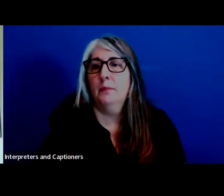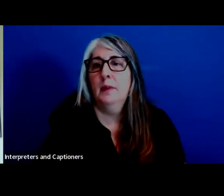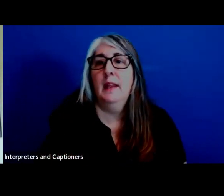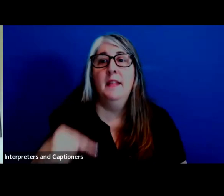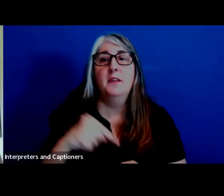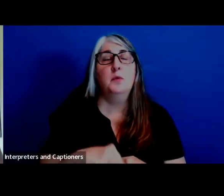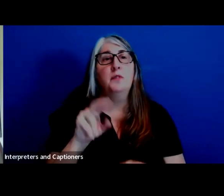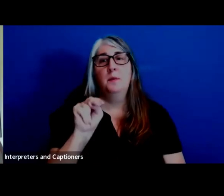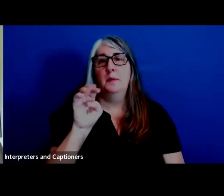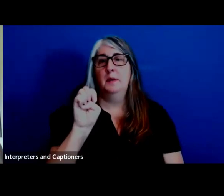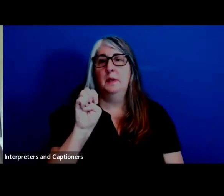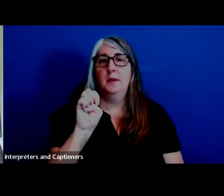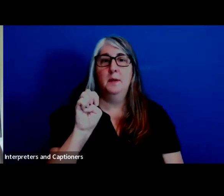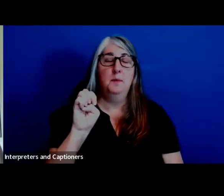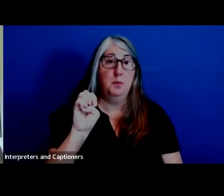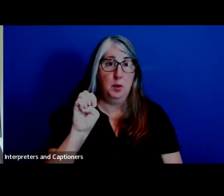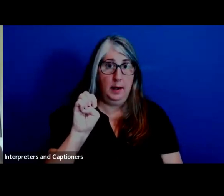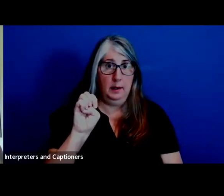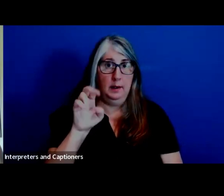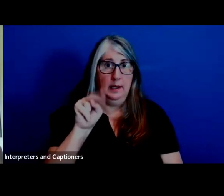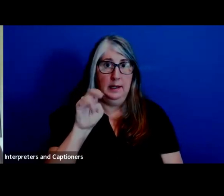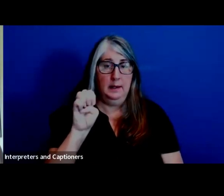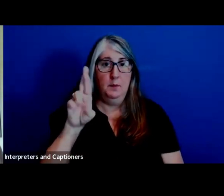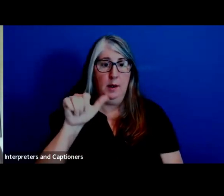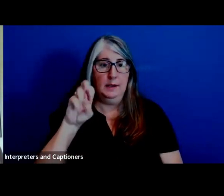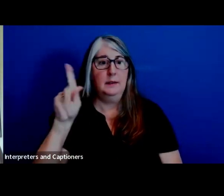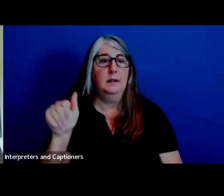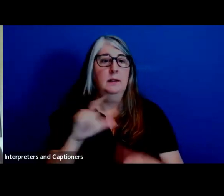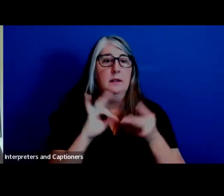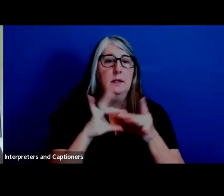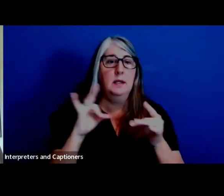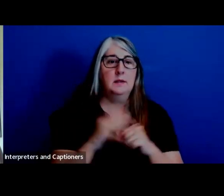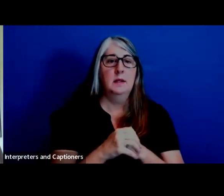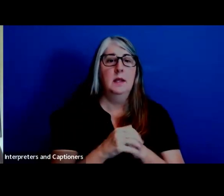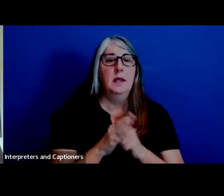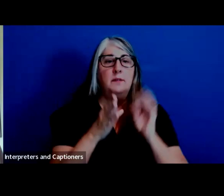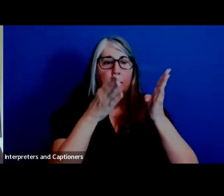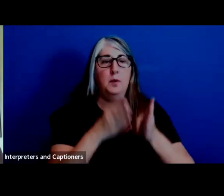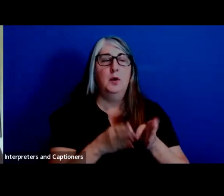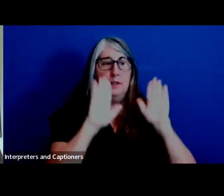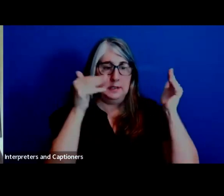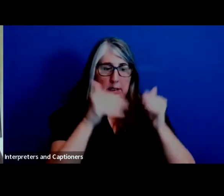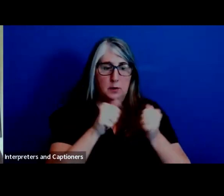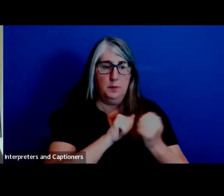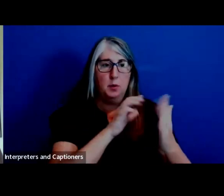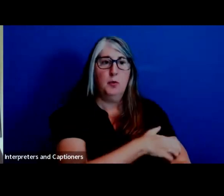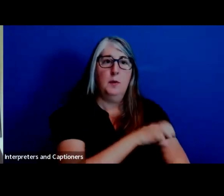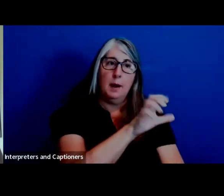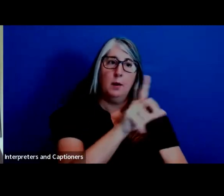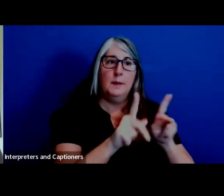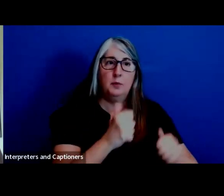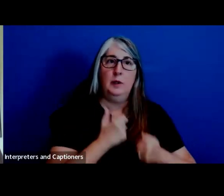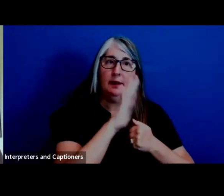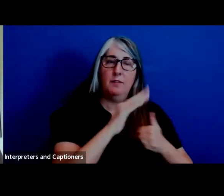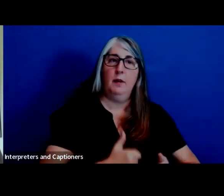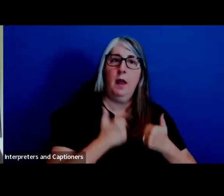Resource Library. It says, person-centered planning is a process-oriented approach empowering people to plan their life, find their voice, and